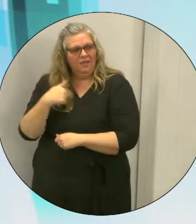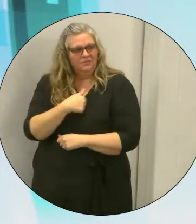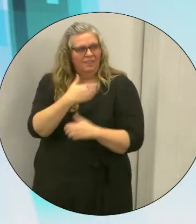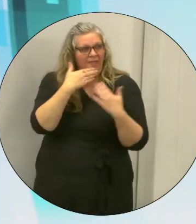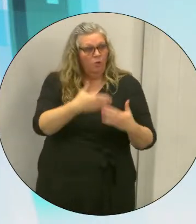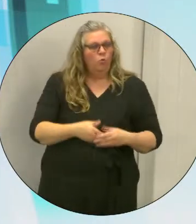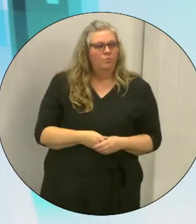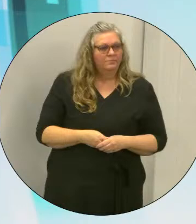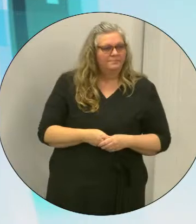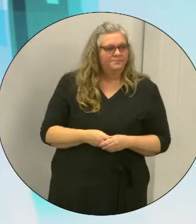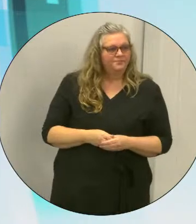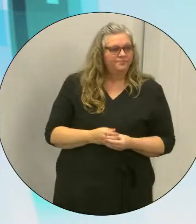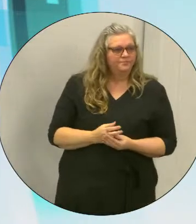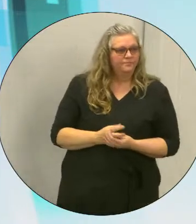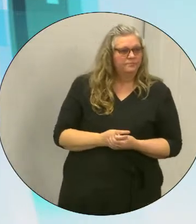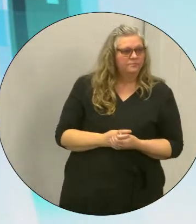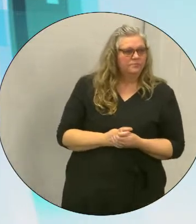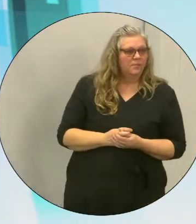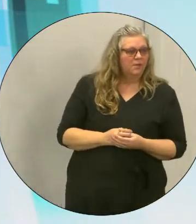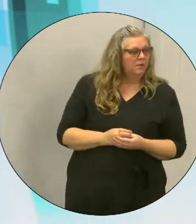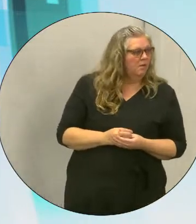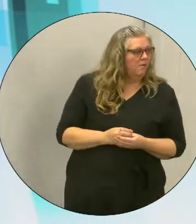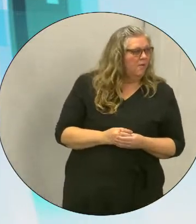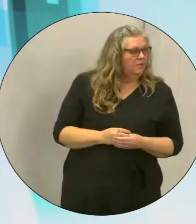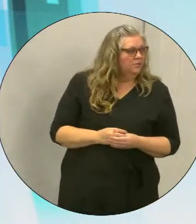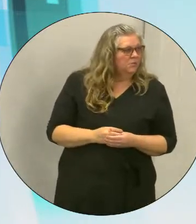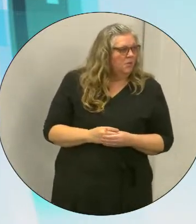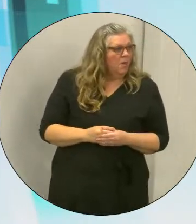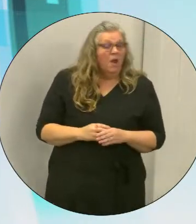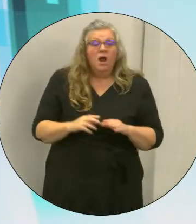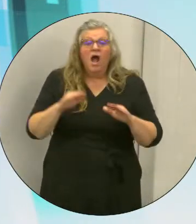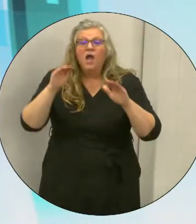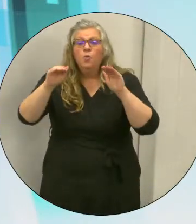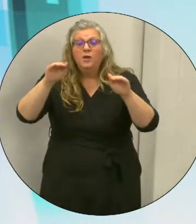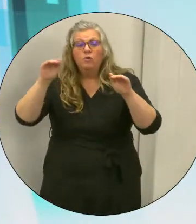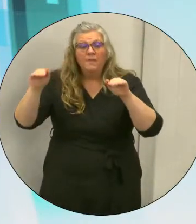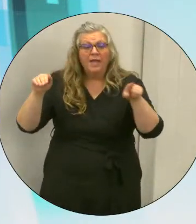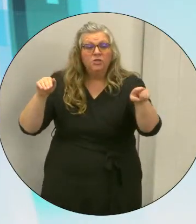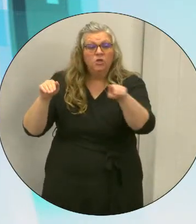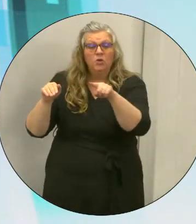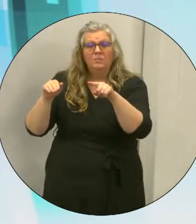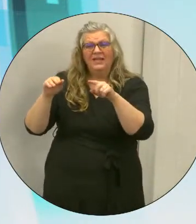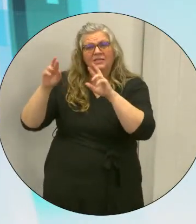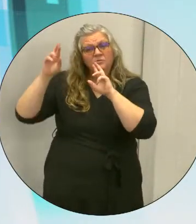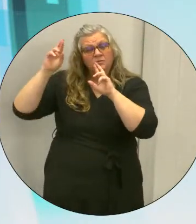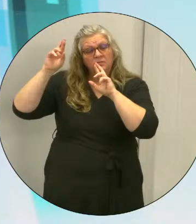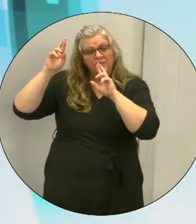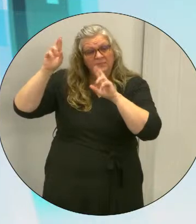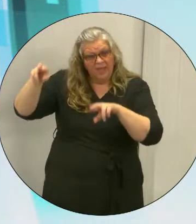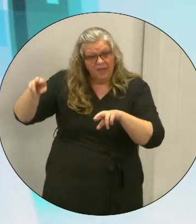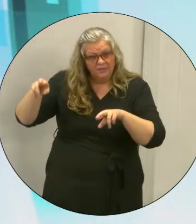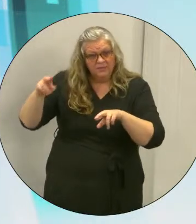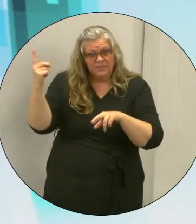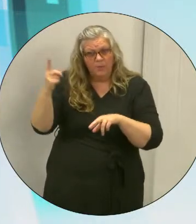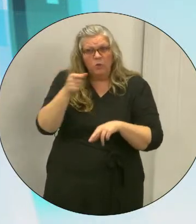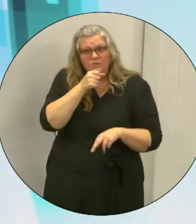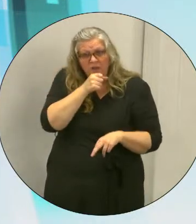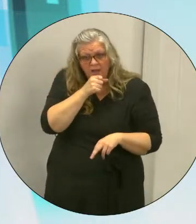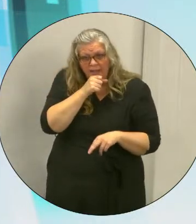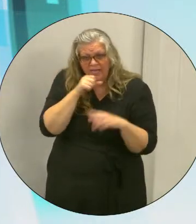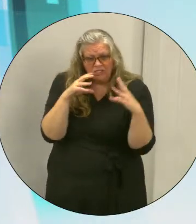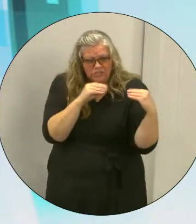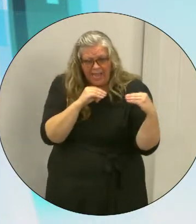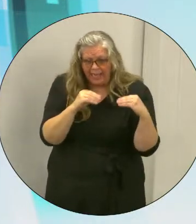you. Thank you. And I just want to remind the audience, please, let's respect our public comment speakers and keep the chatter